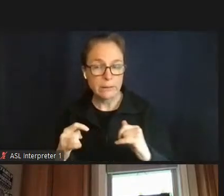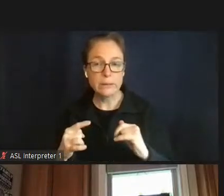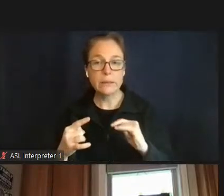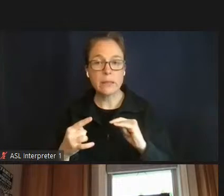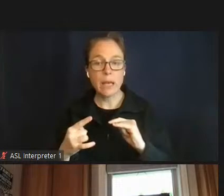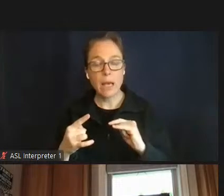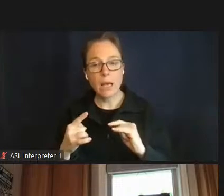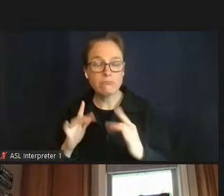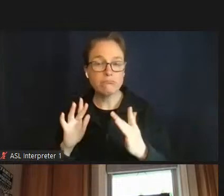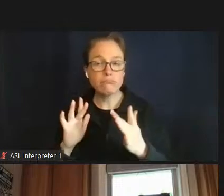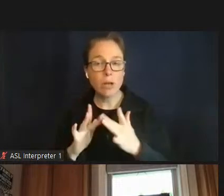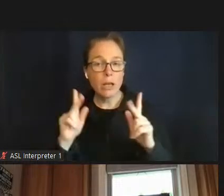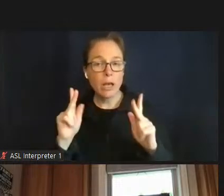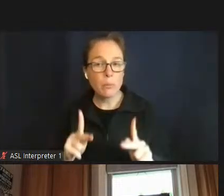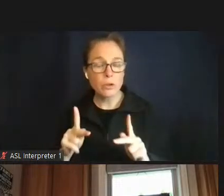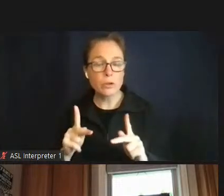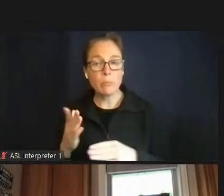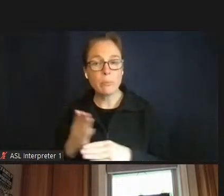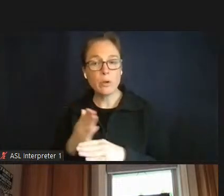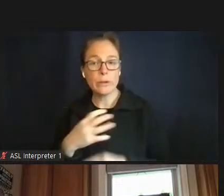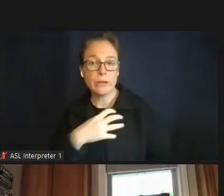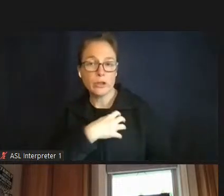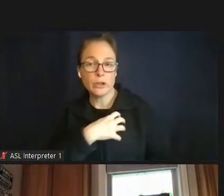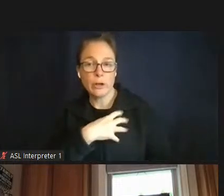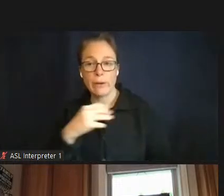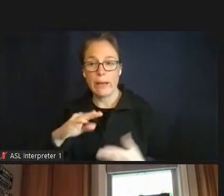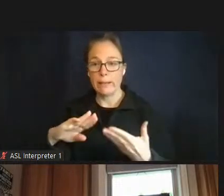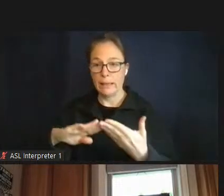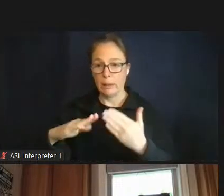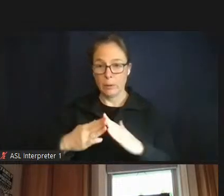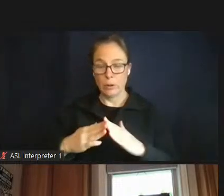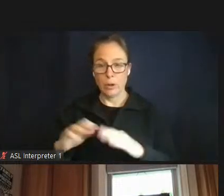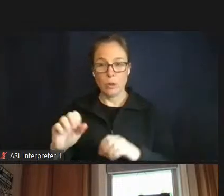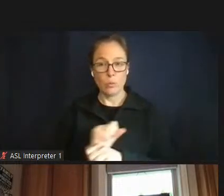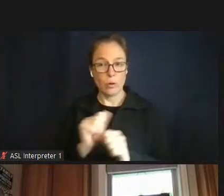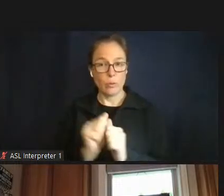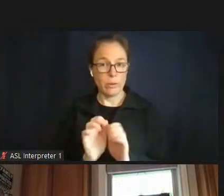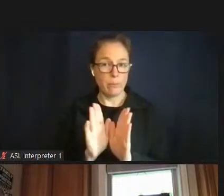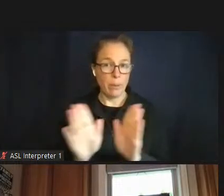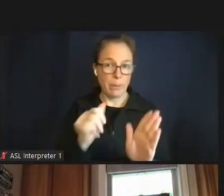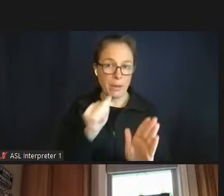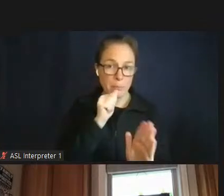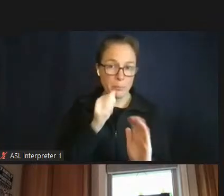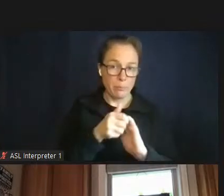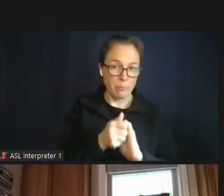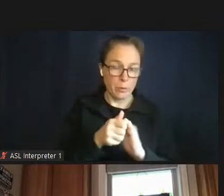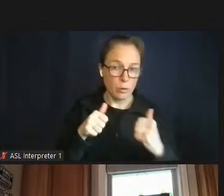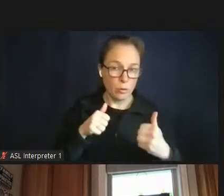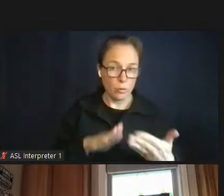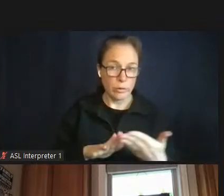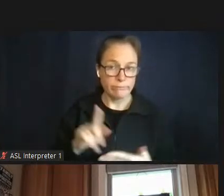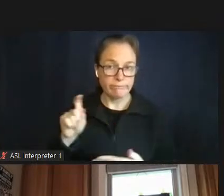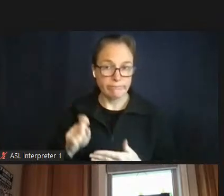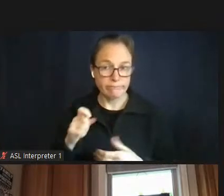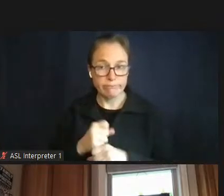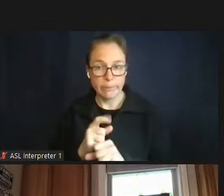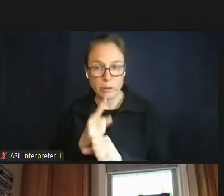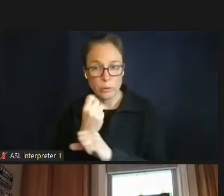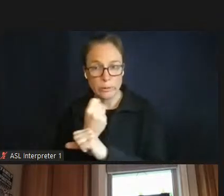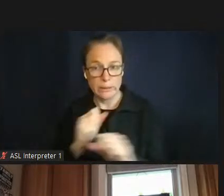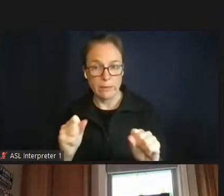sheriff's office and the community. They work with both public and private partners to address needs and safety of the unhoused